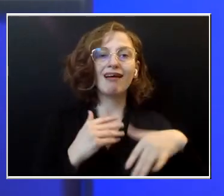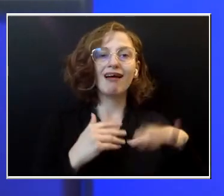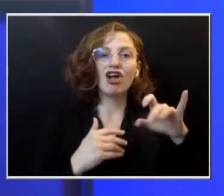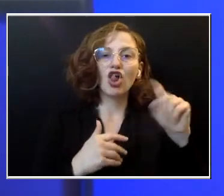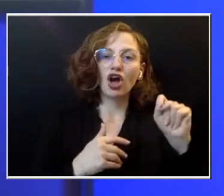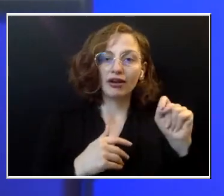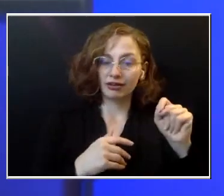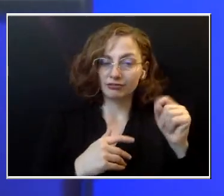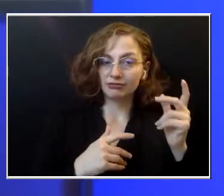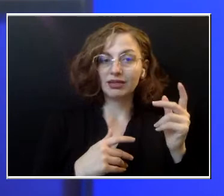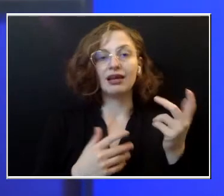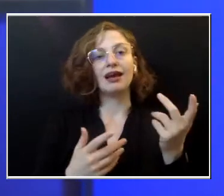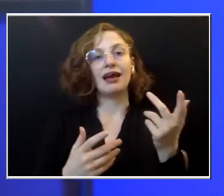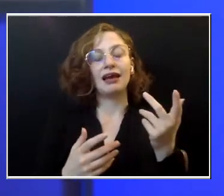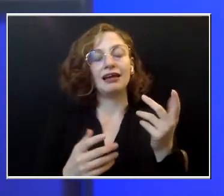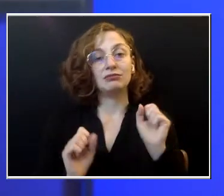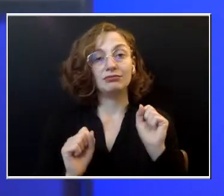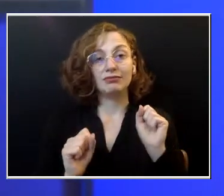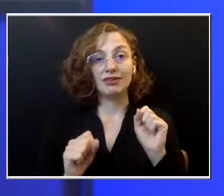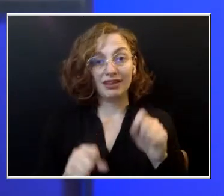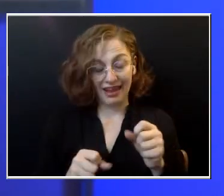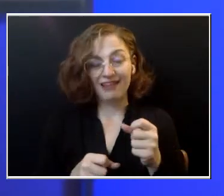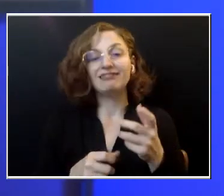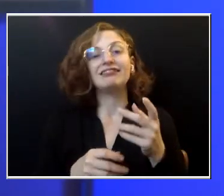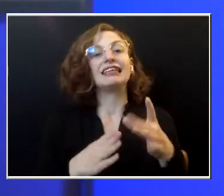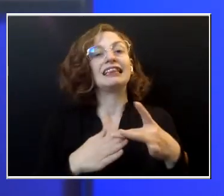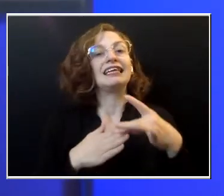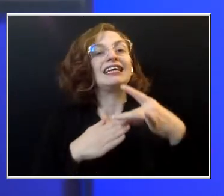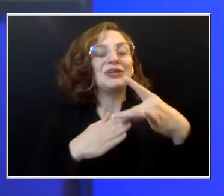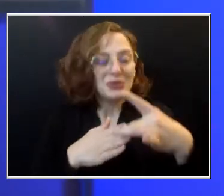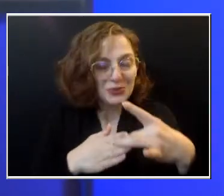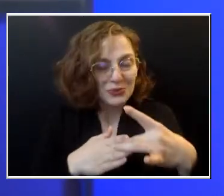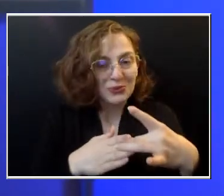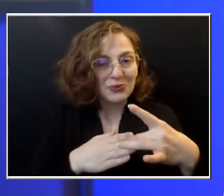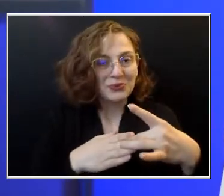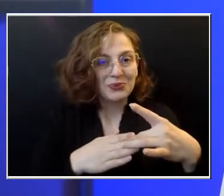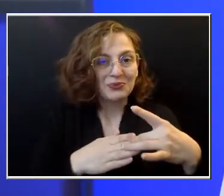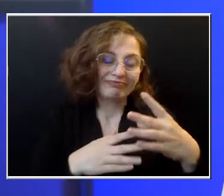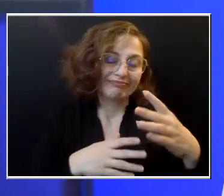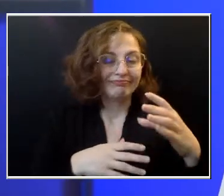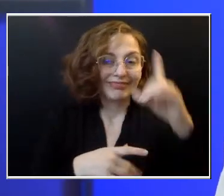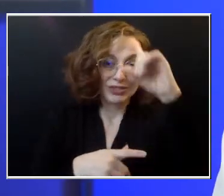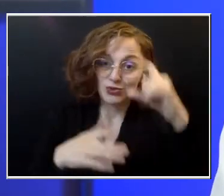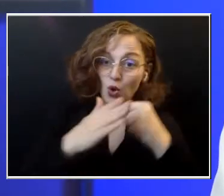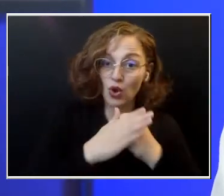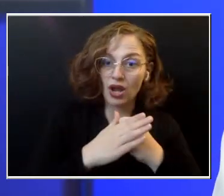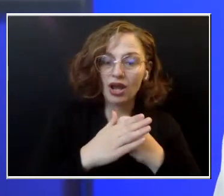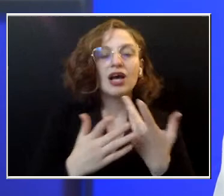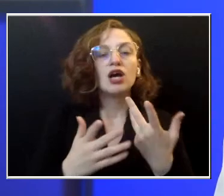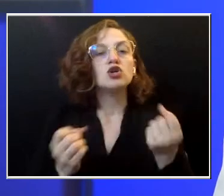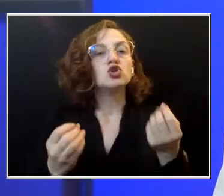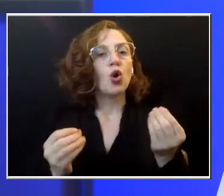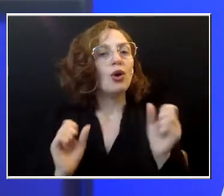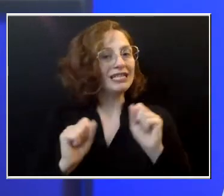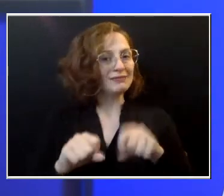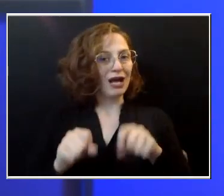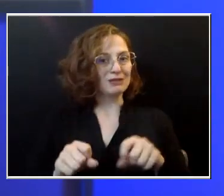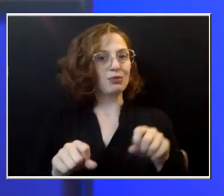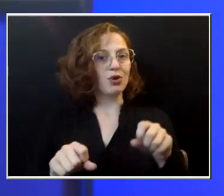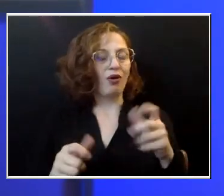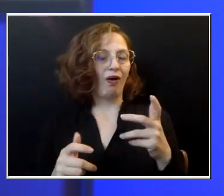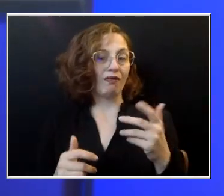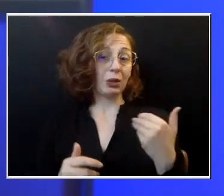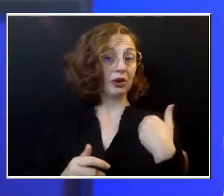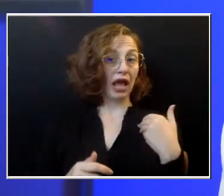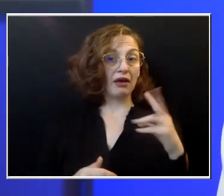infection first and then a clot after the viral infection is a possibility, but it's really hard. We don't think about strokes in kids. We just